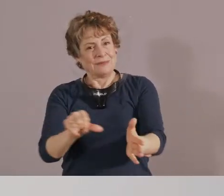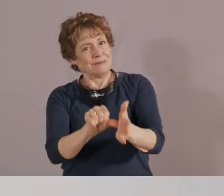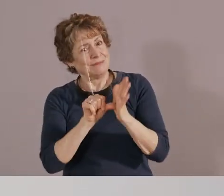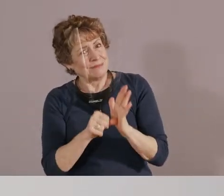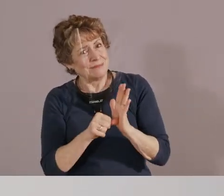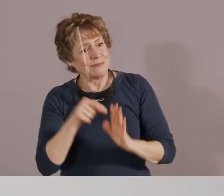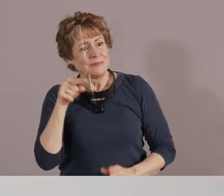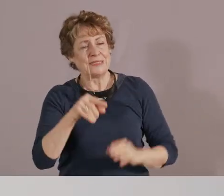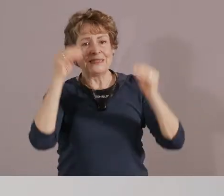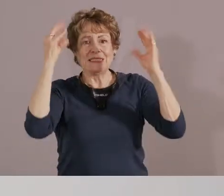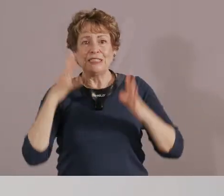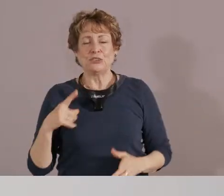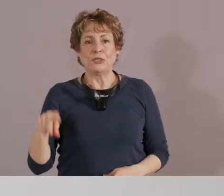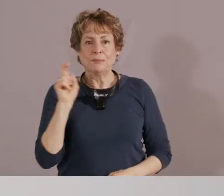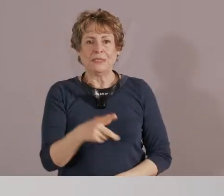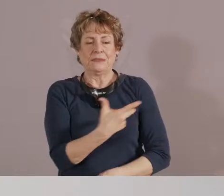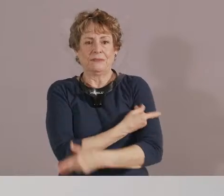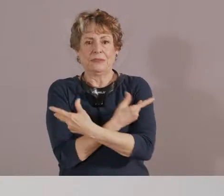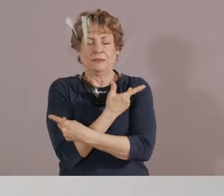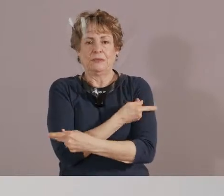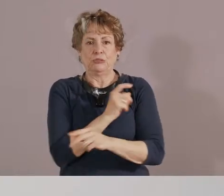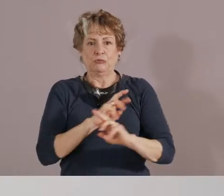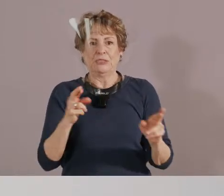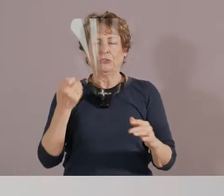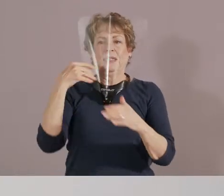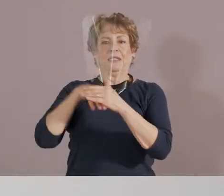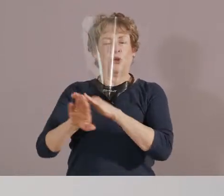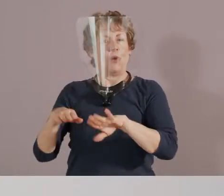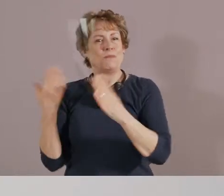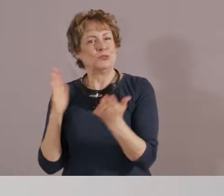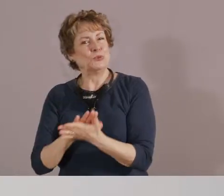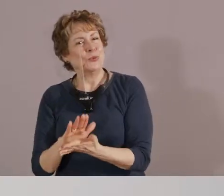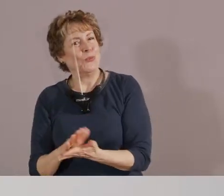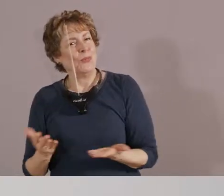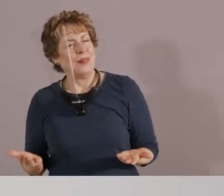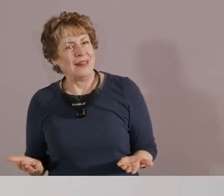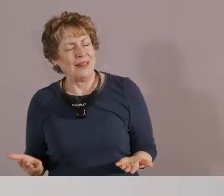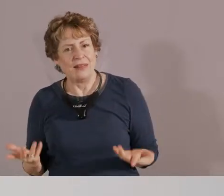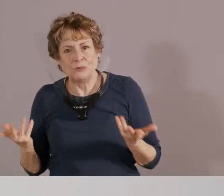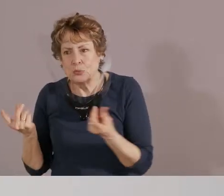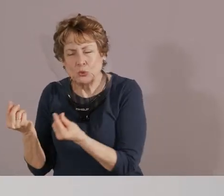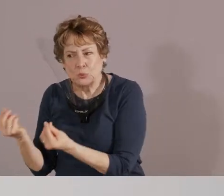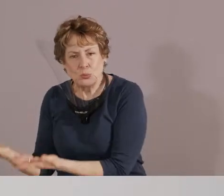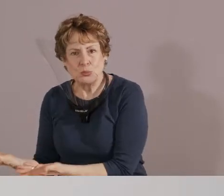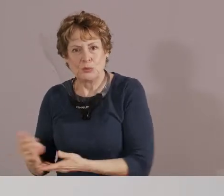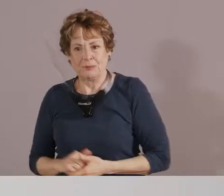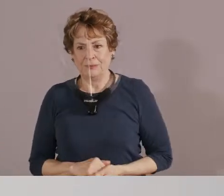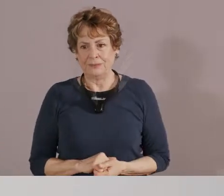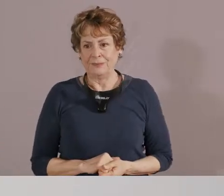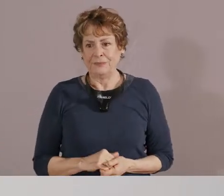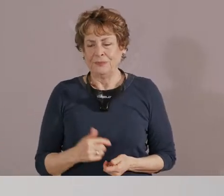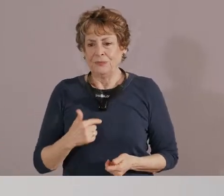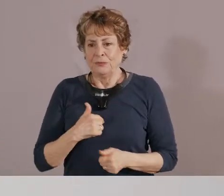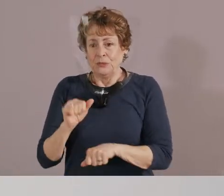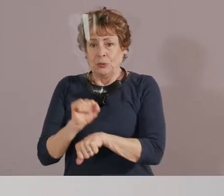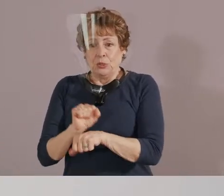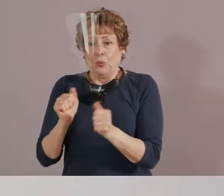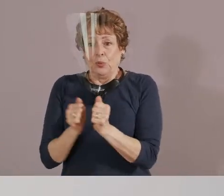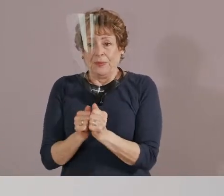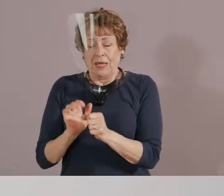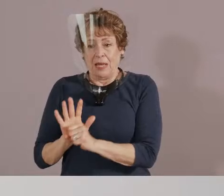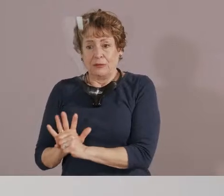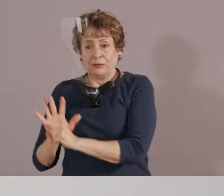well. So we are working with our county health departments on their accelerated plans for vaccinating within